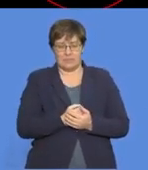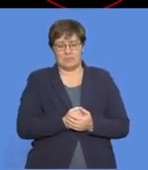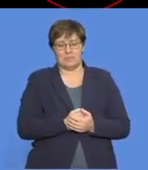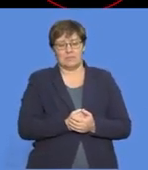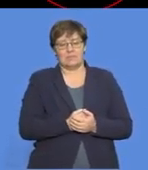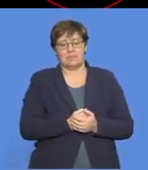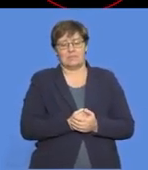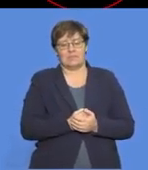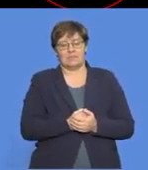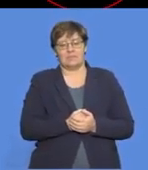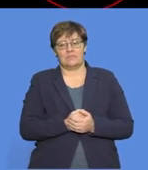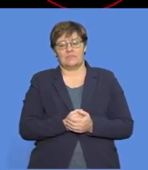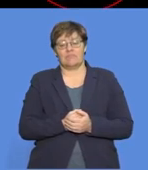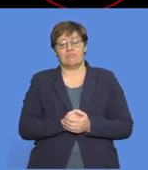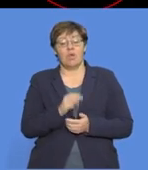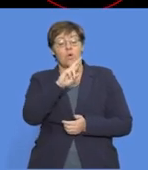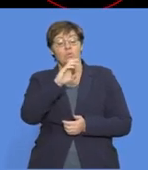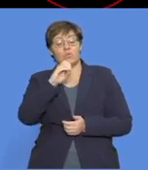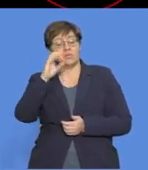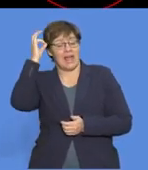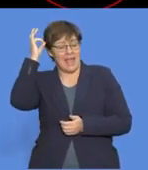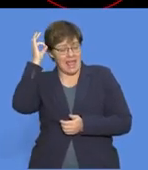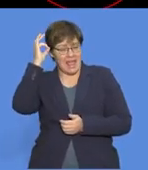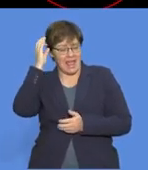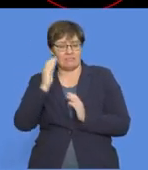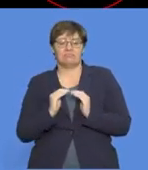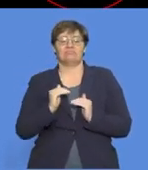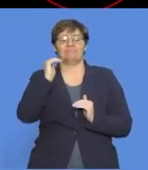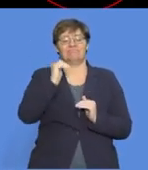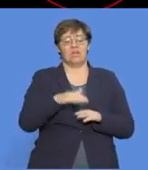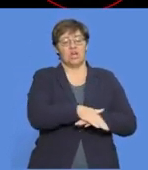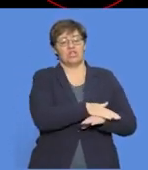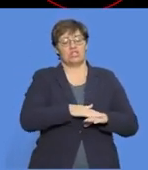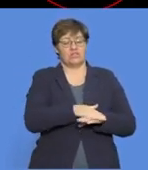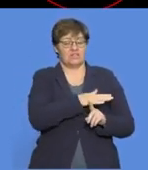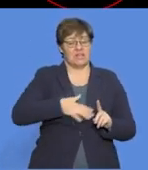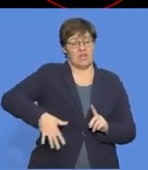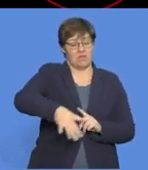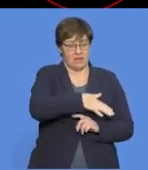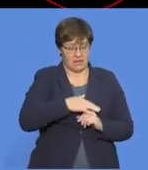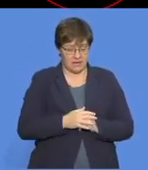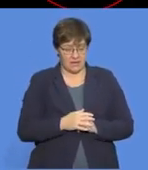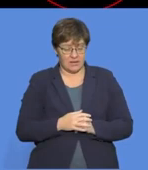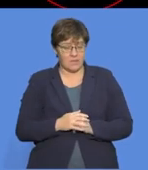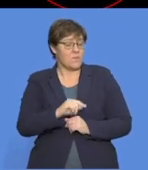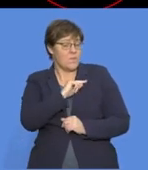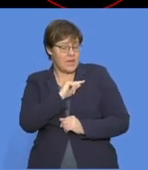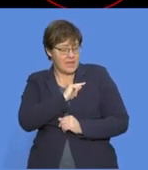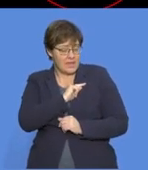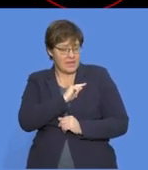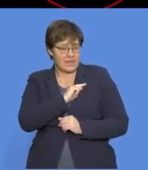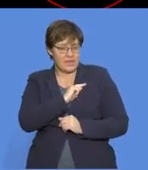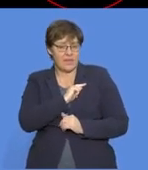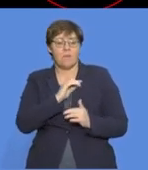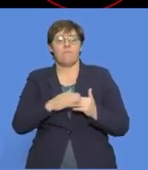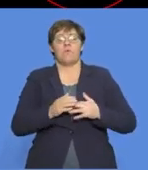And the root hair increases the surface area so that there is more